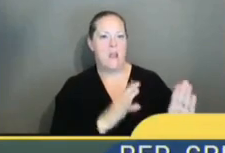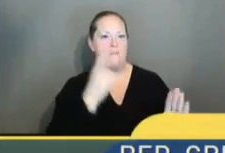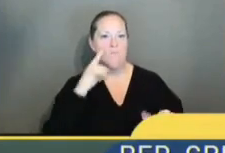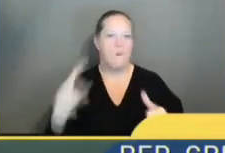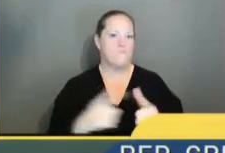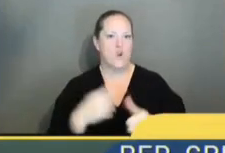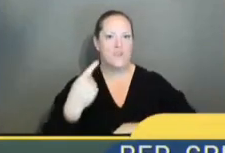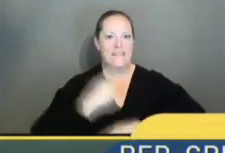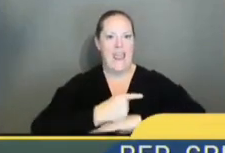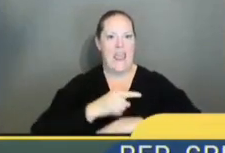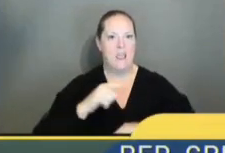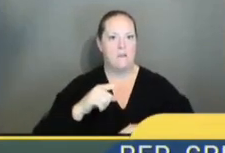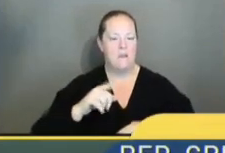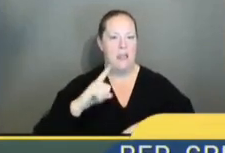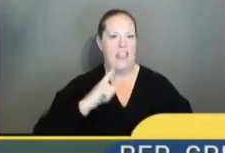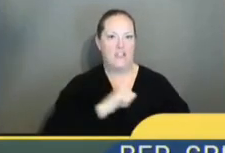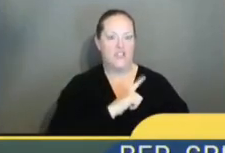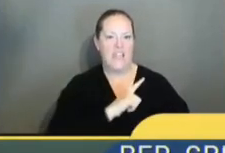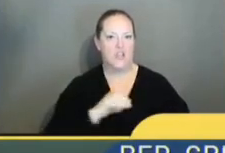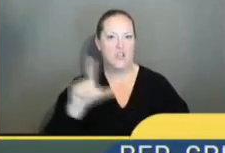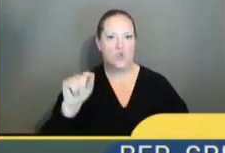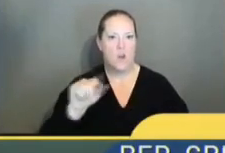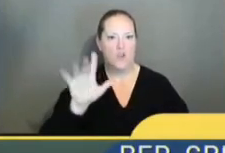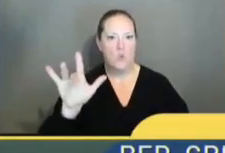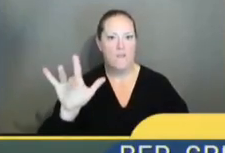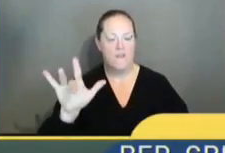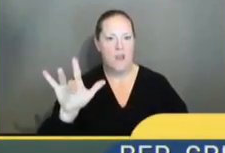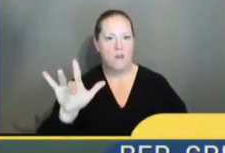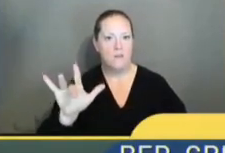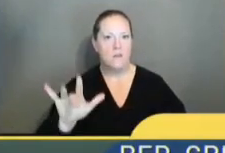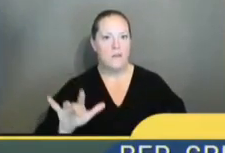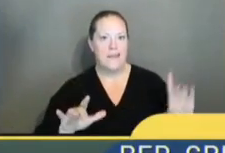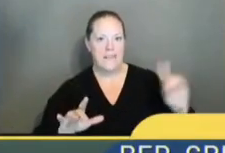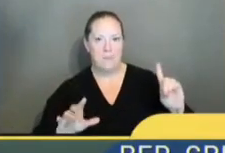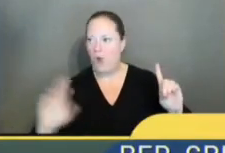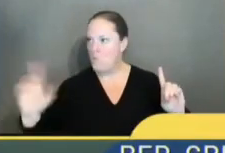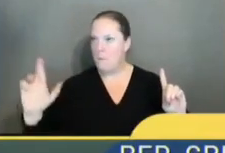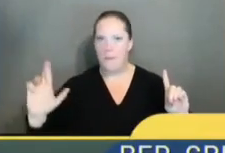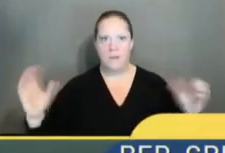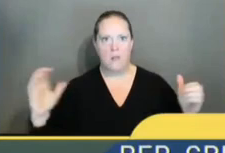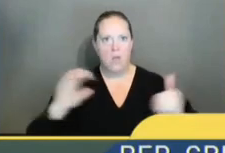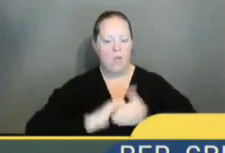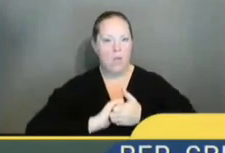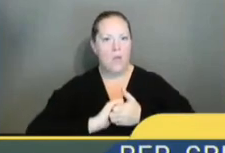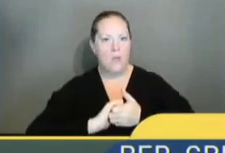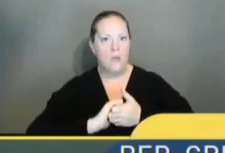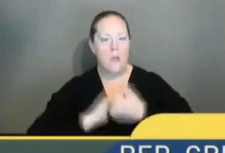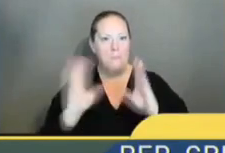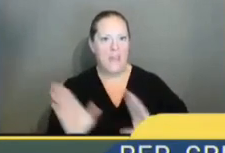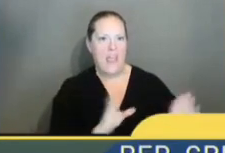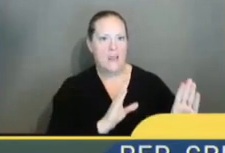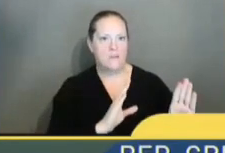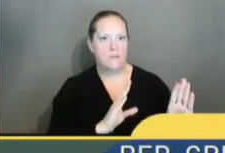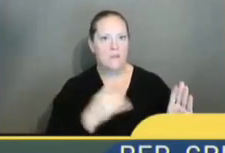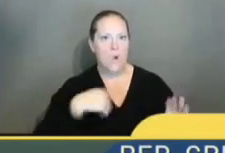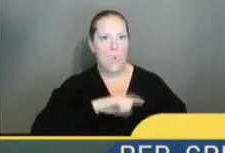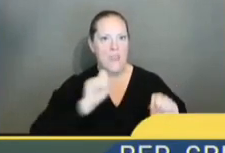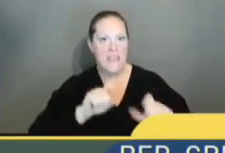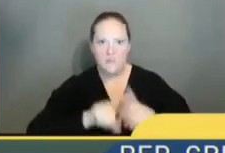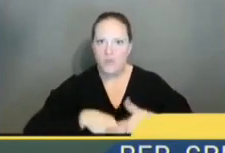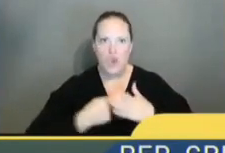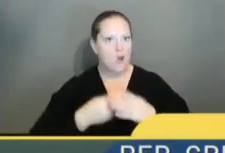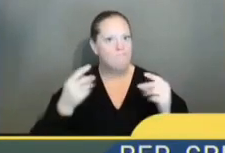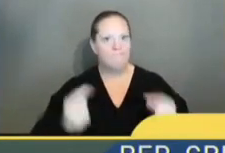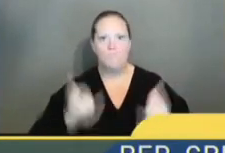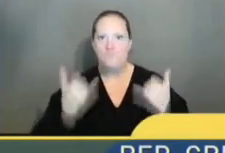2025, bipartisan ideas and policies that we can hit the ground running with. That's my aim. And truthfully, we've actually studied a